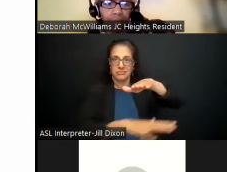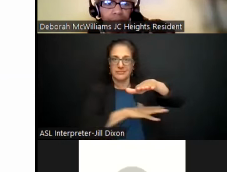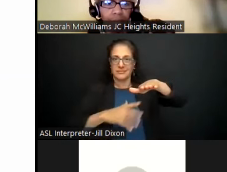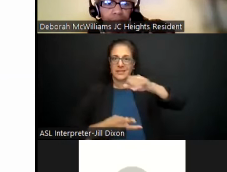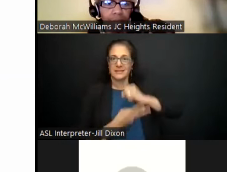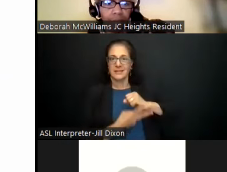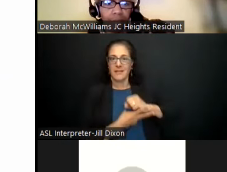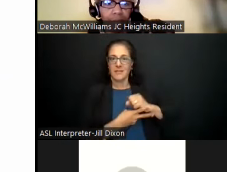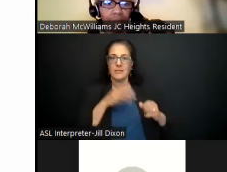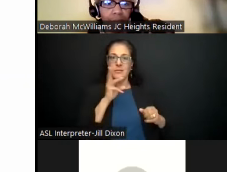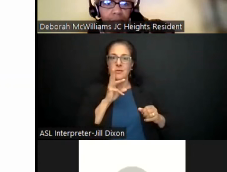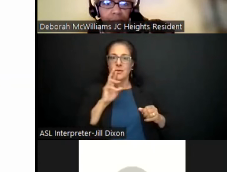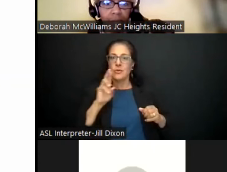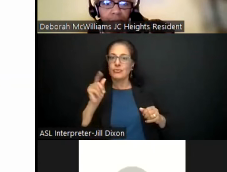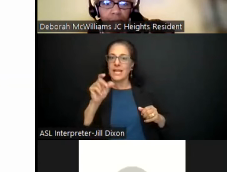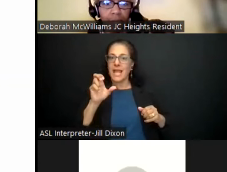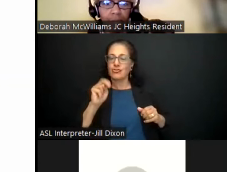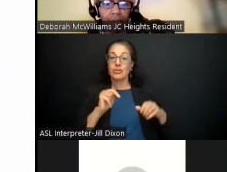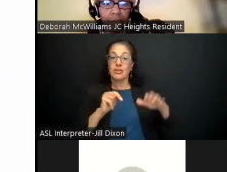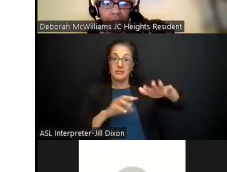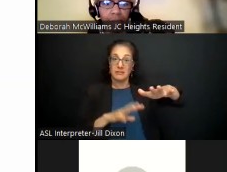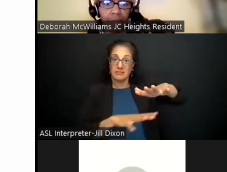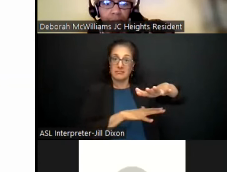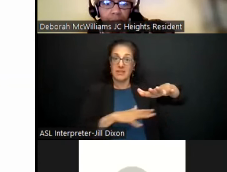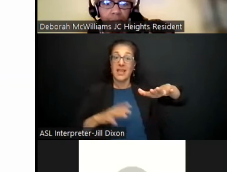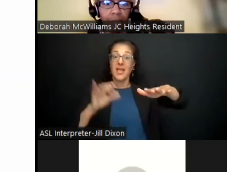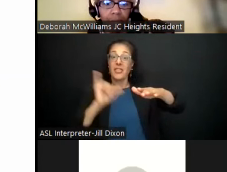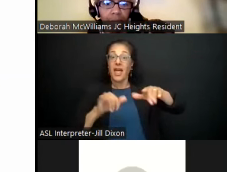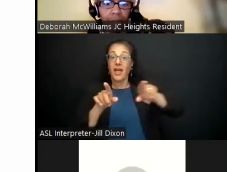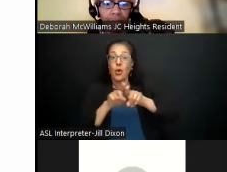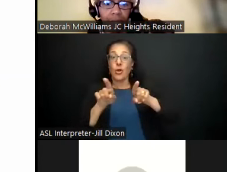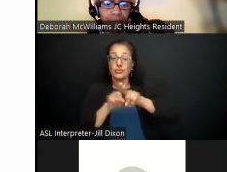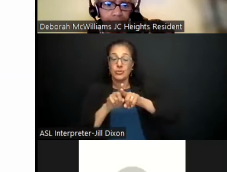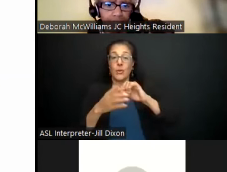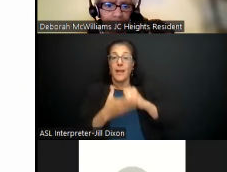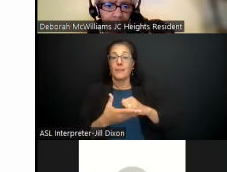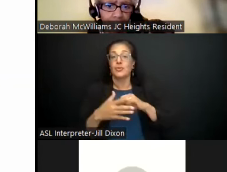to filter the runoff before it goes out into the waterways.